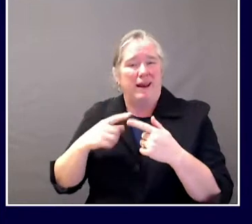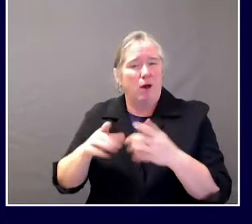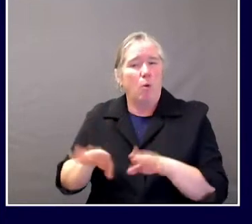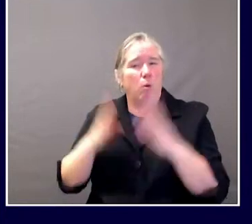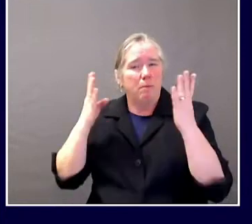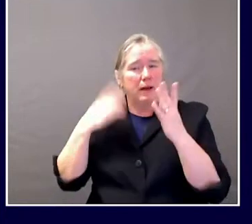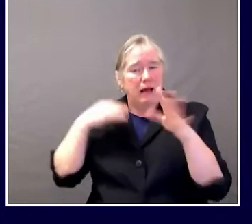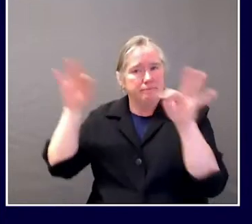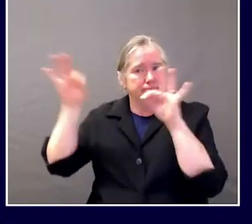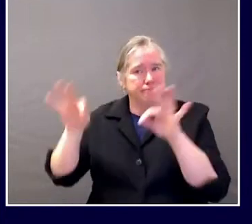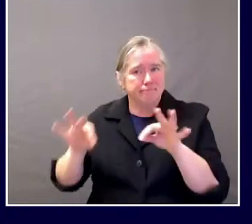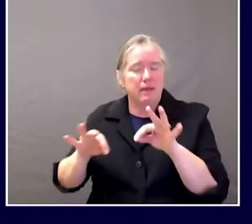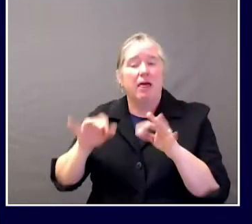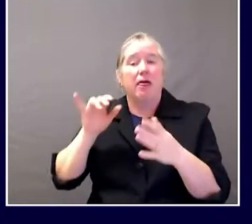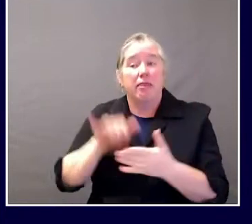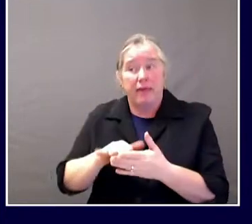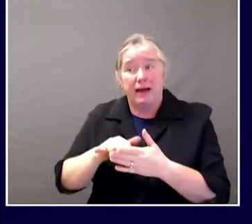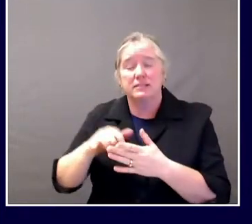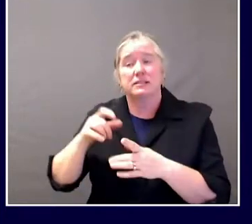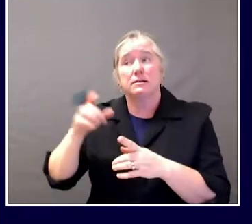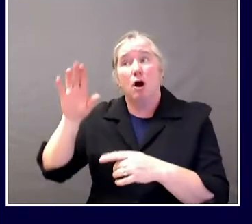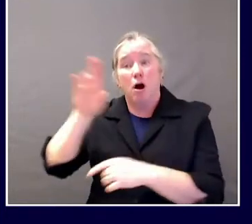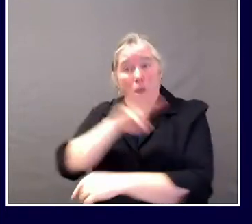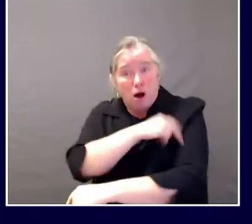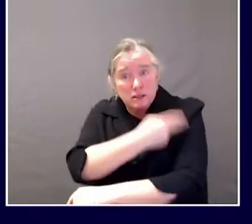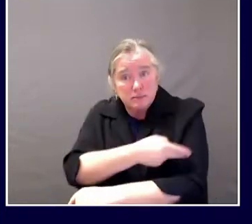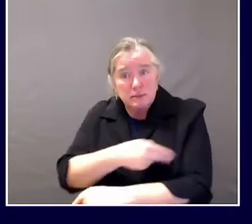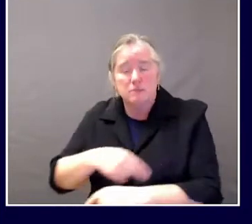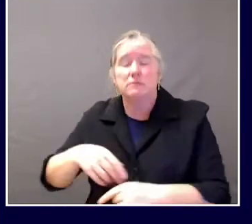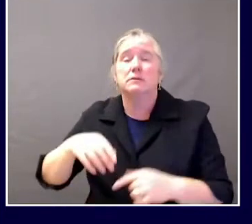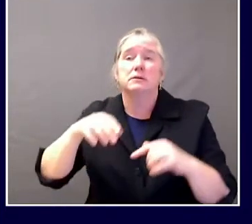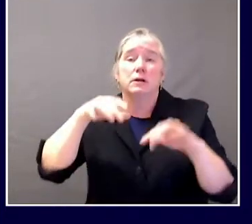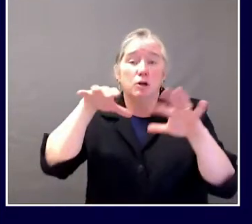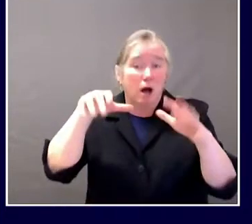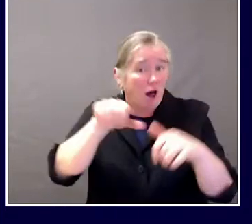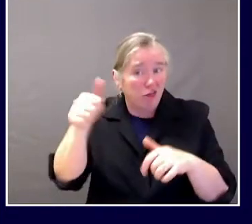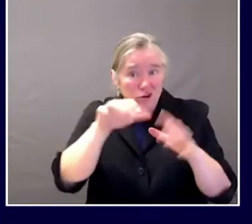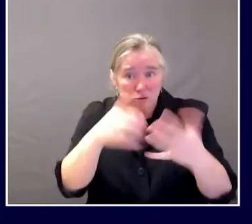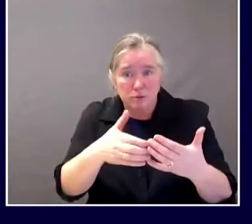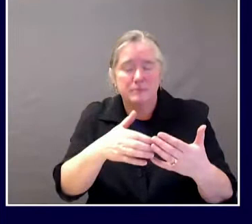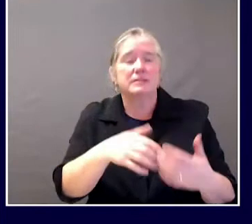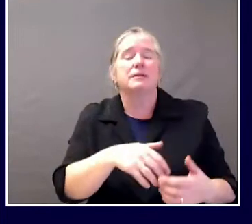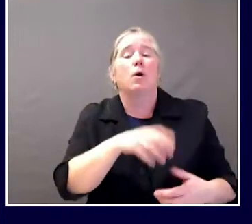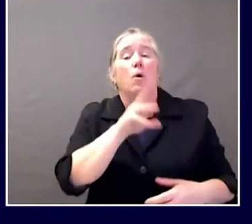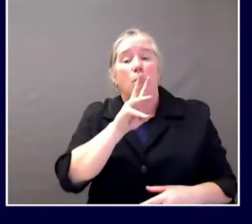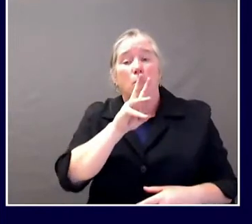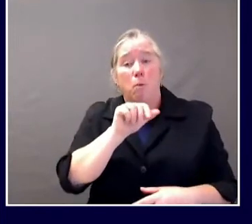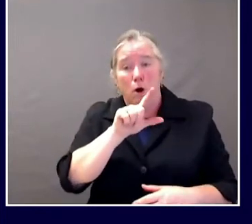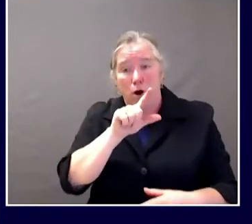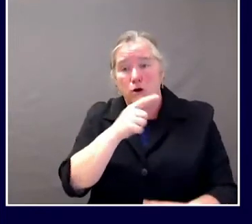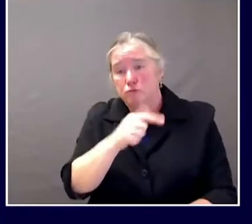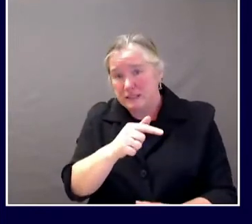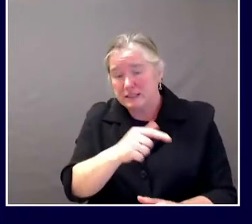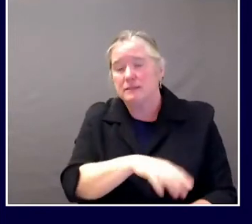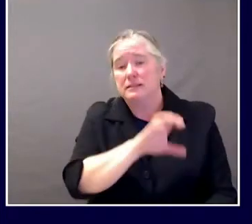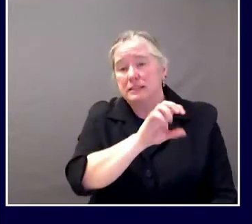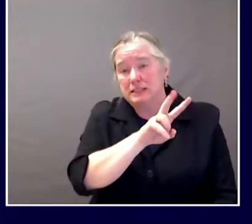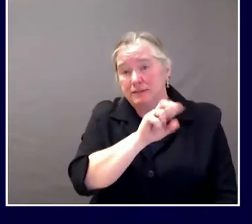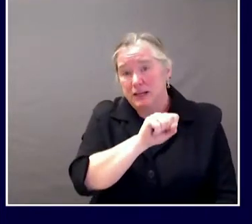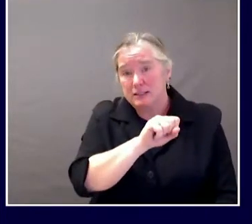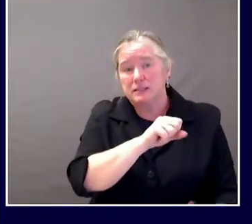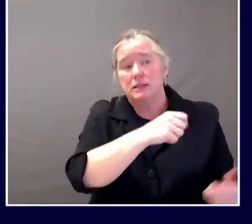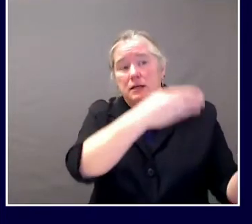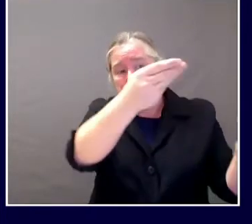by hospitals, clinical groups, as well as Walgreens and CVS. But again, their